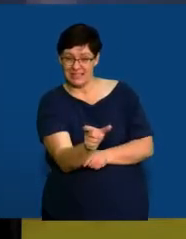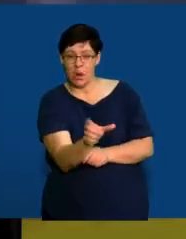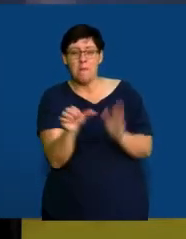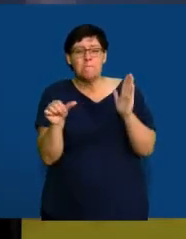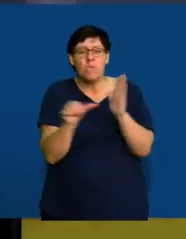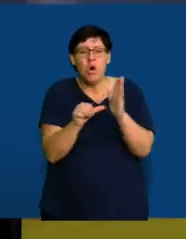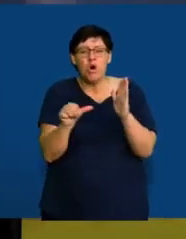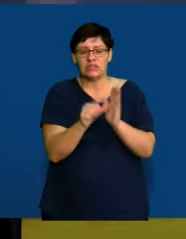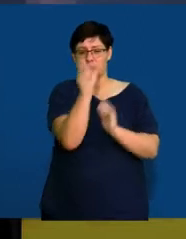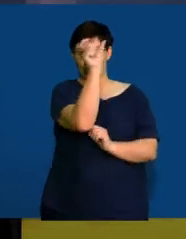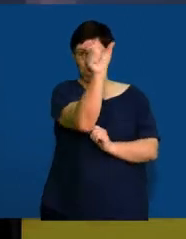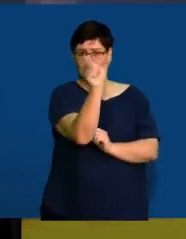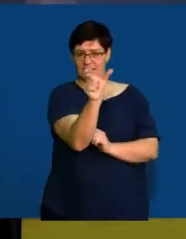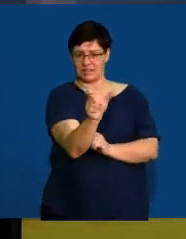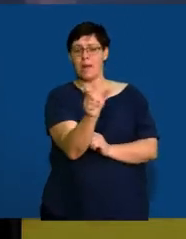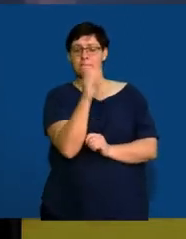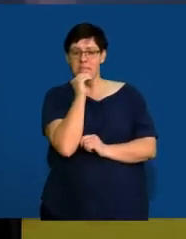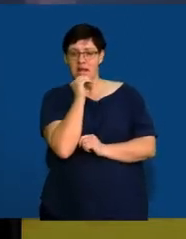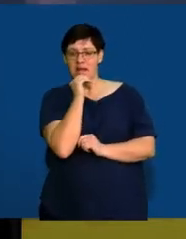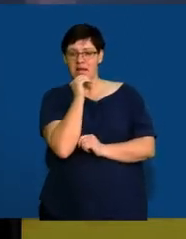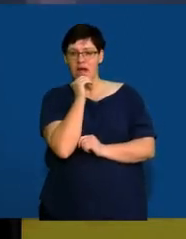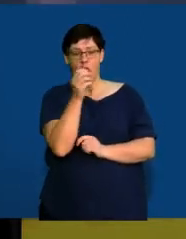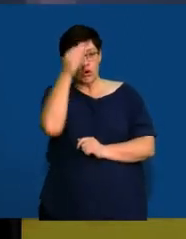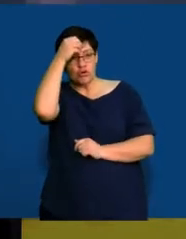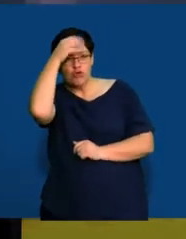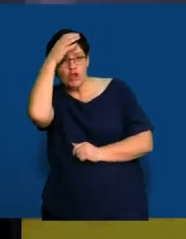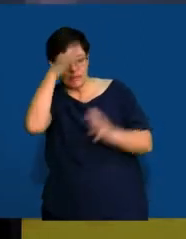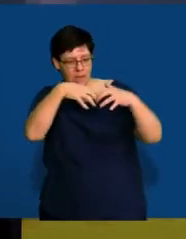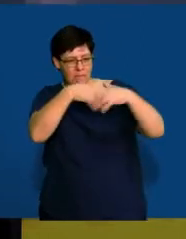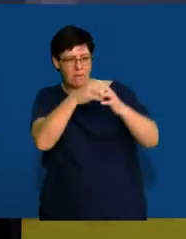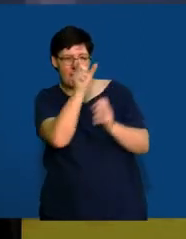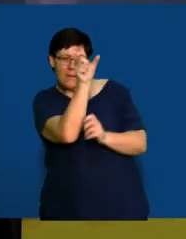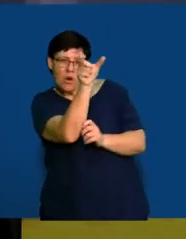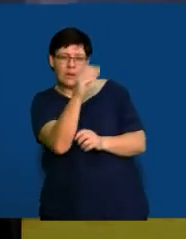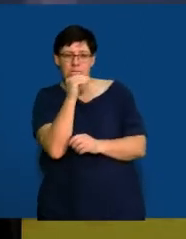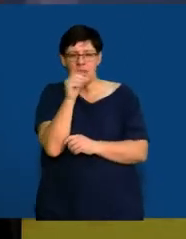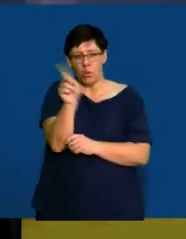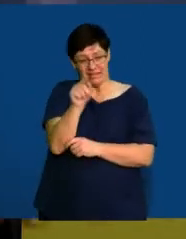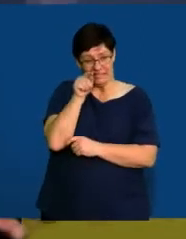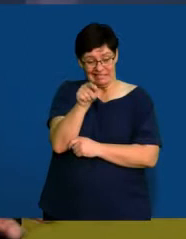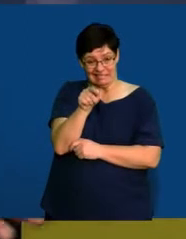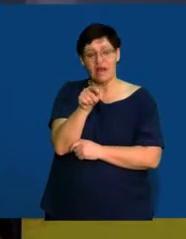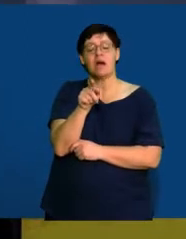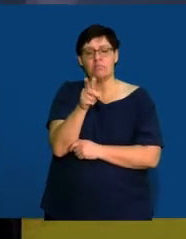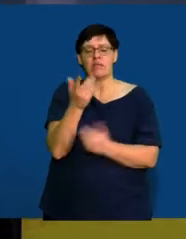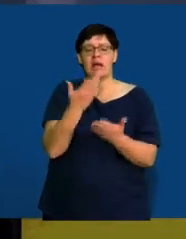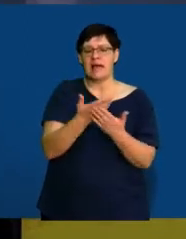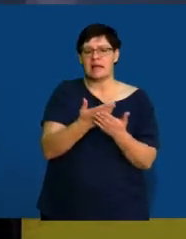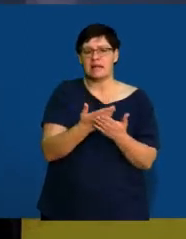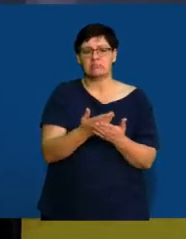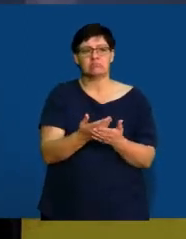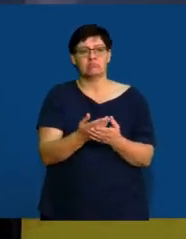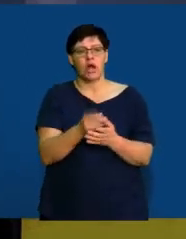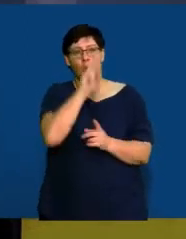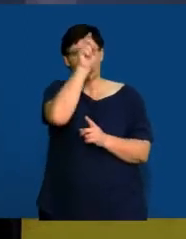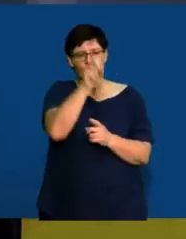key words that make up the geographical concepts is what is being examined. These can be in the form of multiple